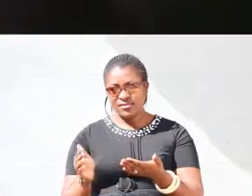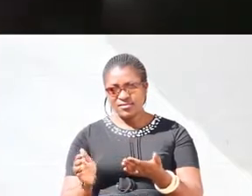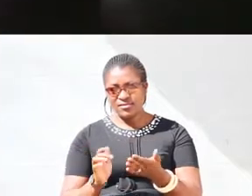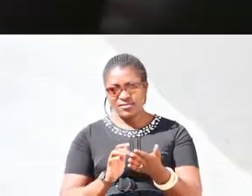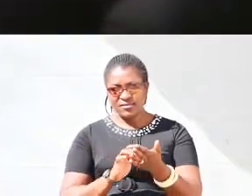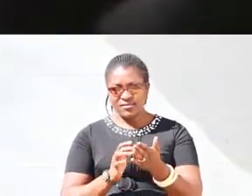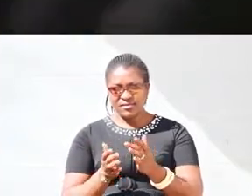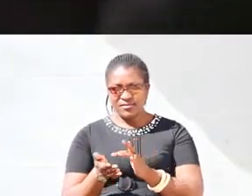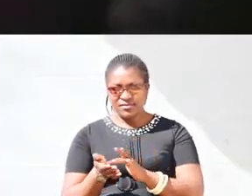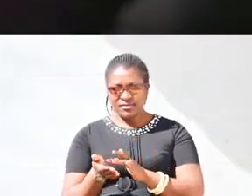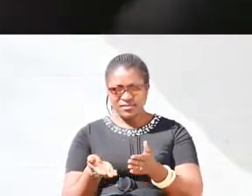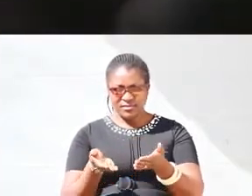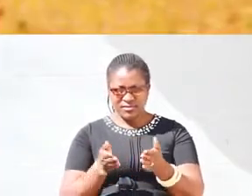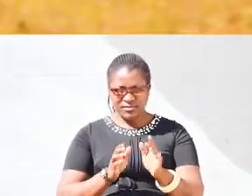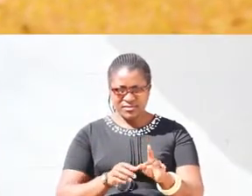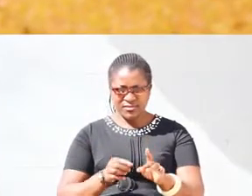Mike